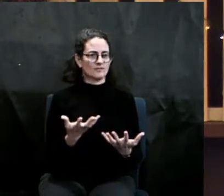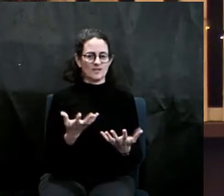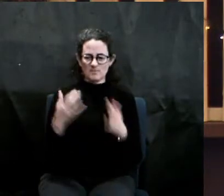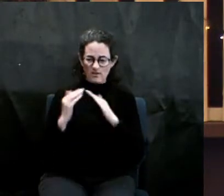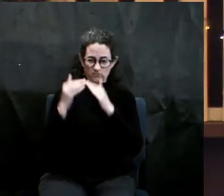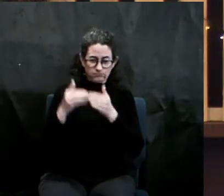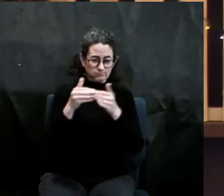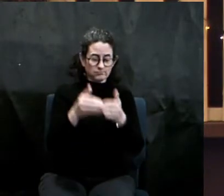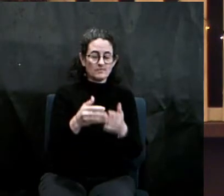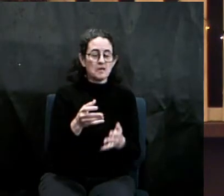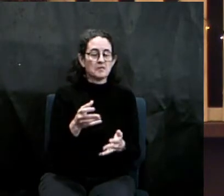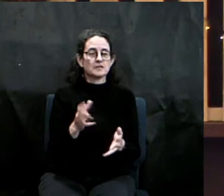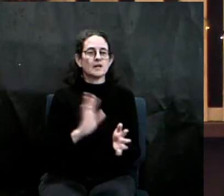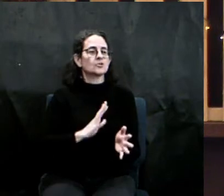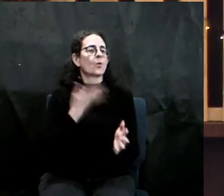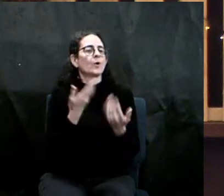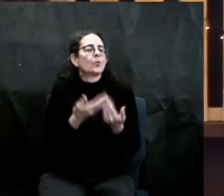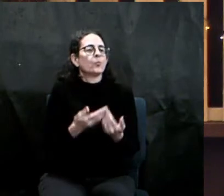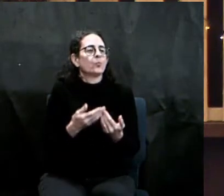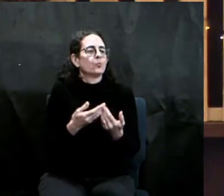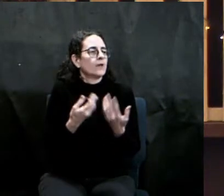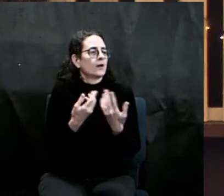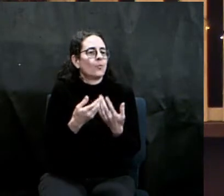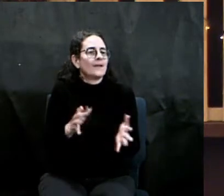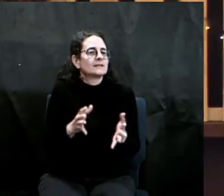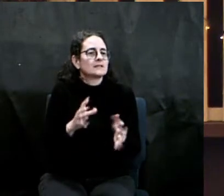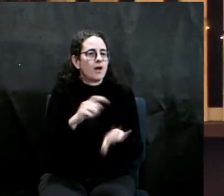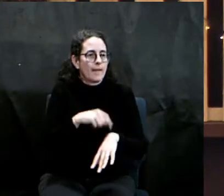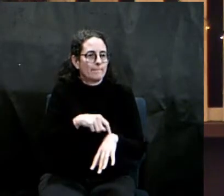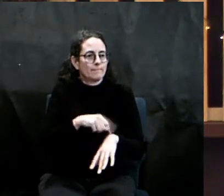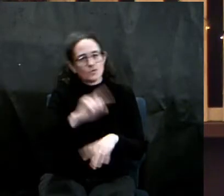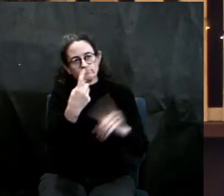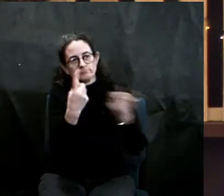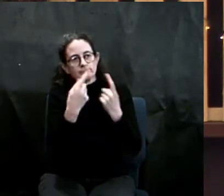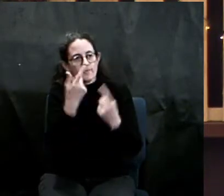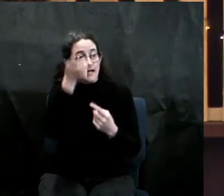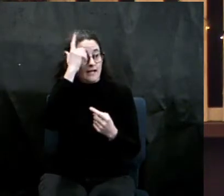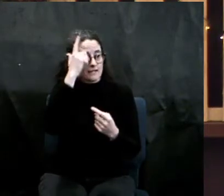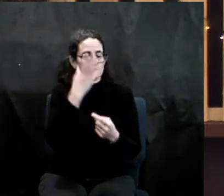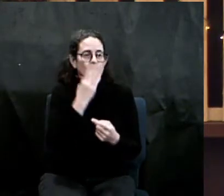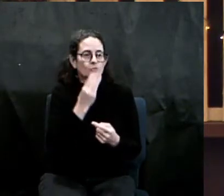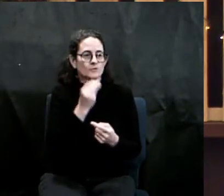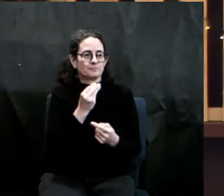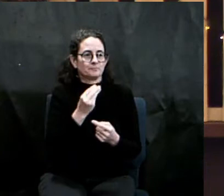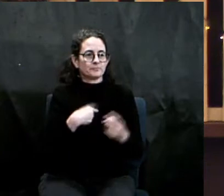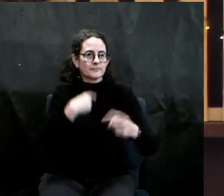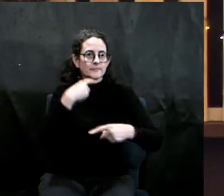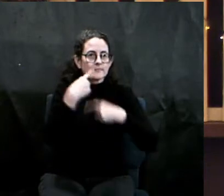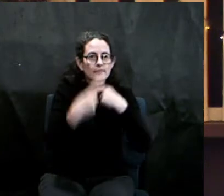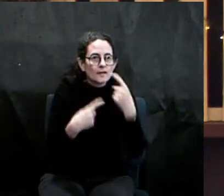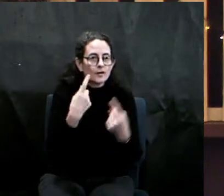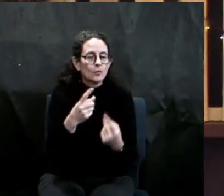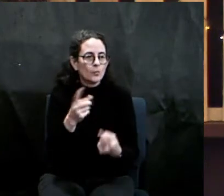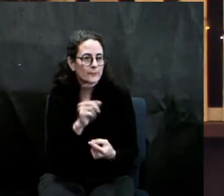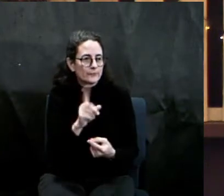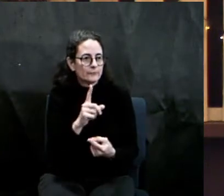he gathers together the Jewish leaders and he tells them what has been happening. And what he says to them is a bit of a recap of what we've